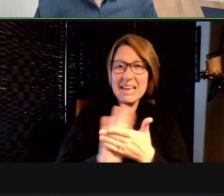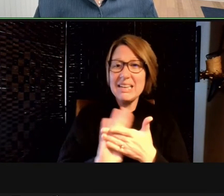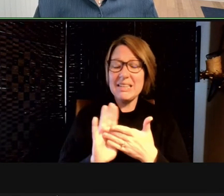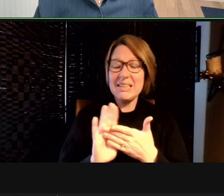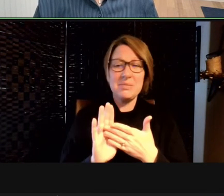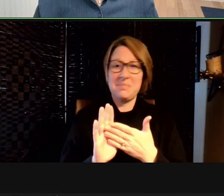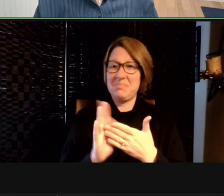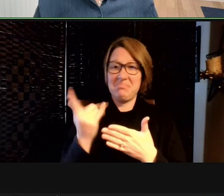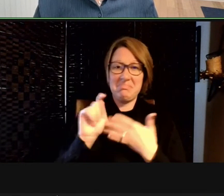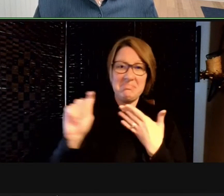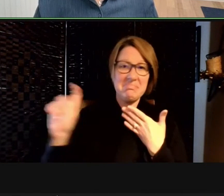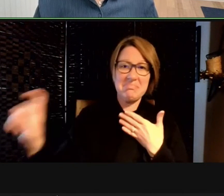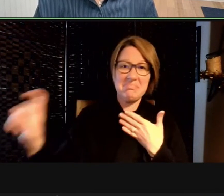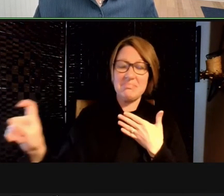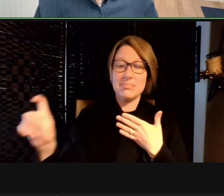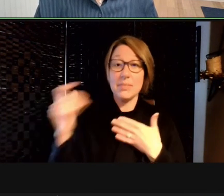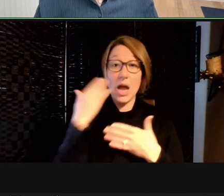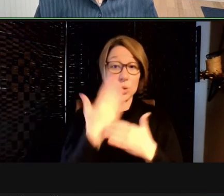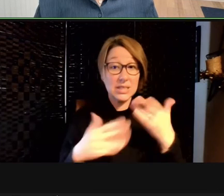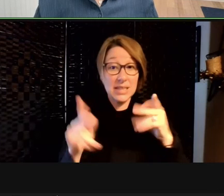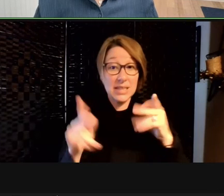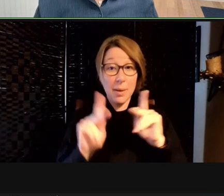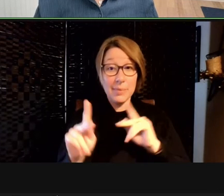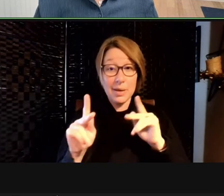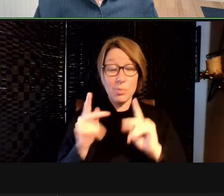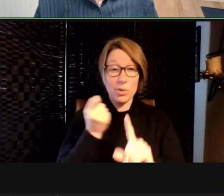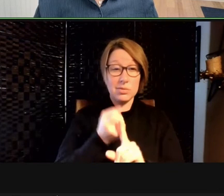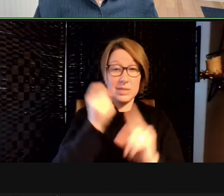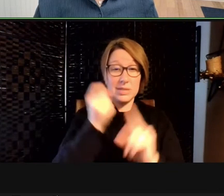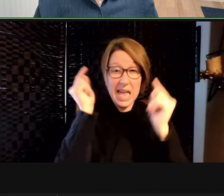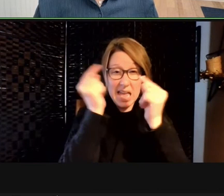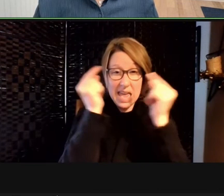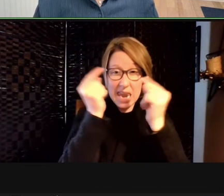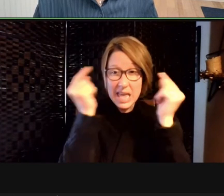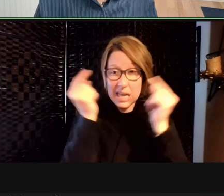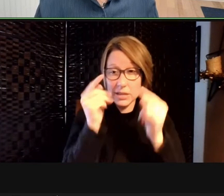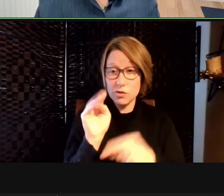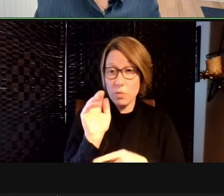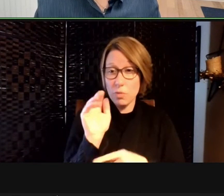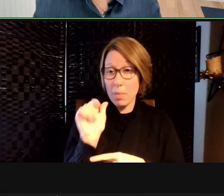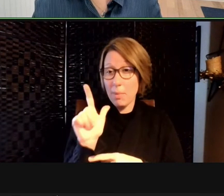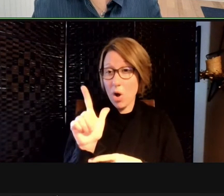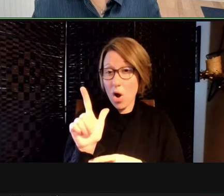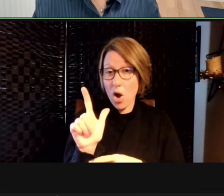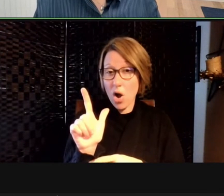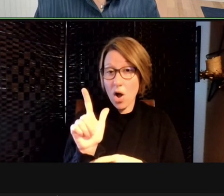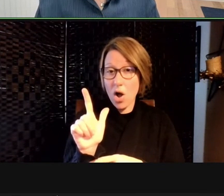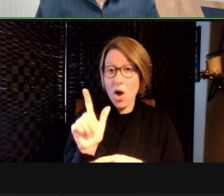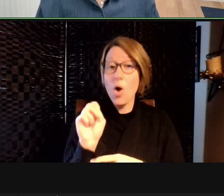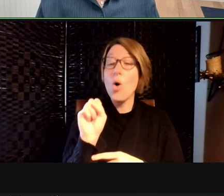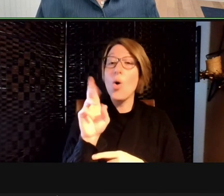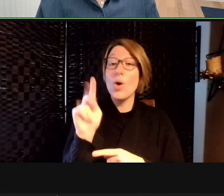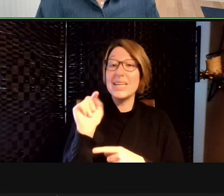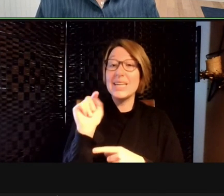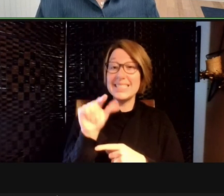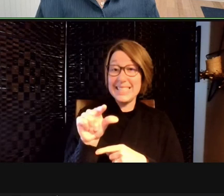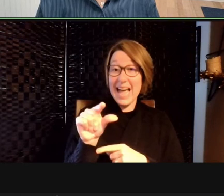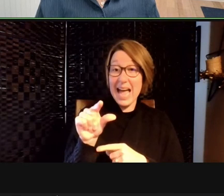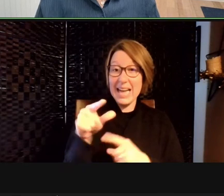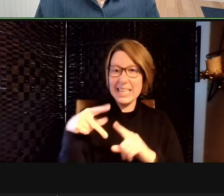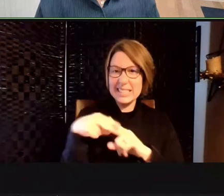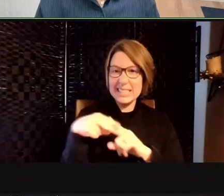something. I know some people get headaches from the mall, maybe you do. or cut tags out of your clothing before you can wear